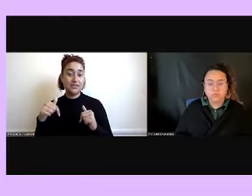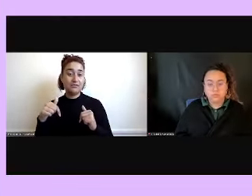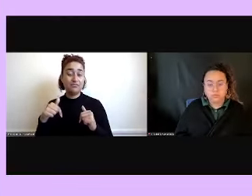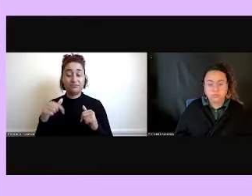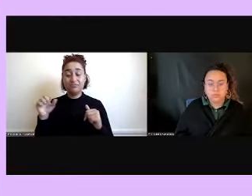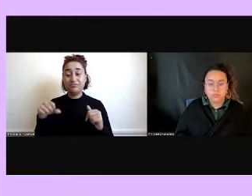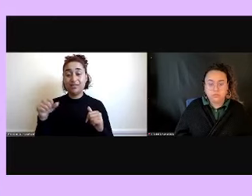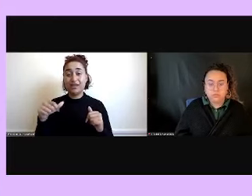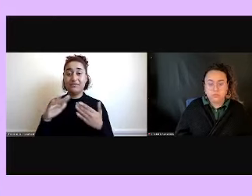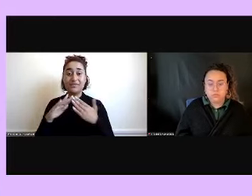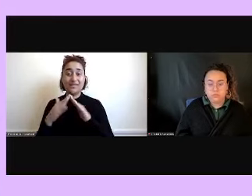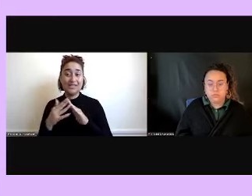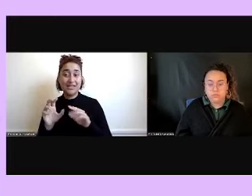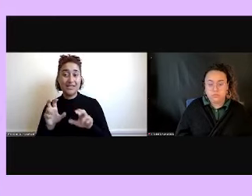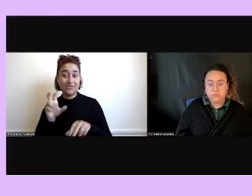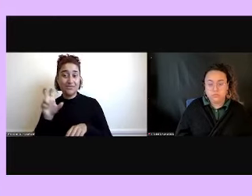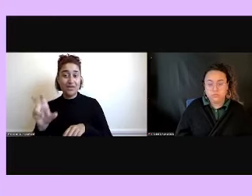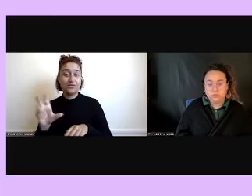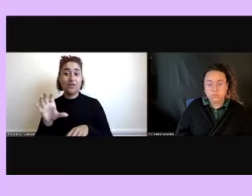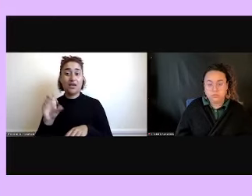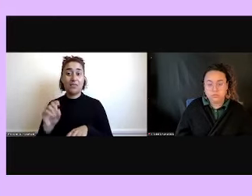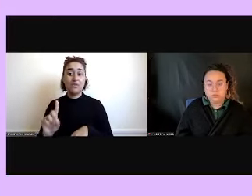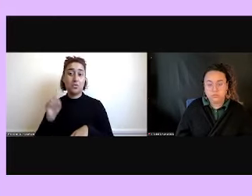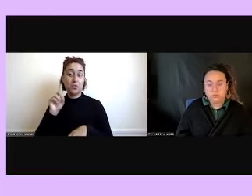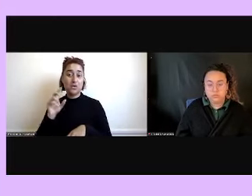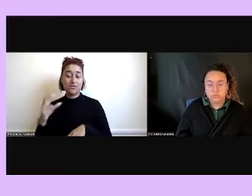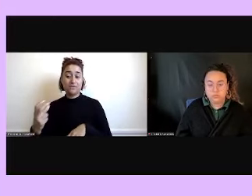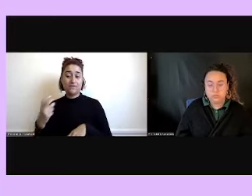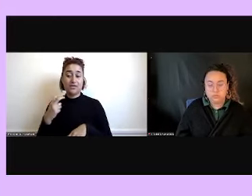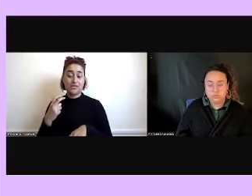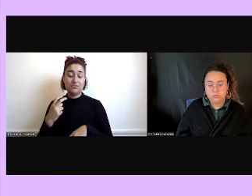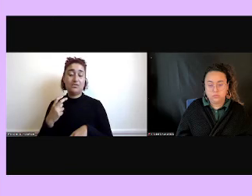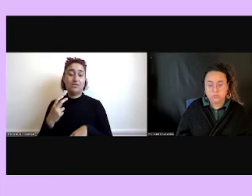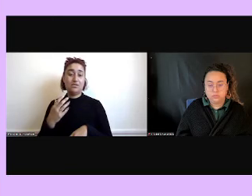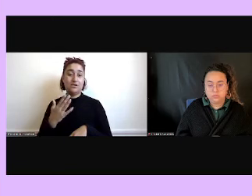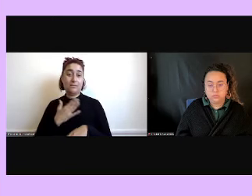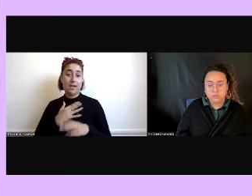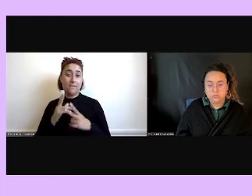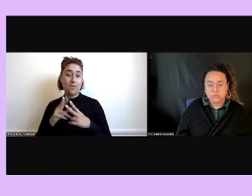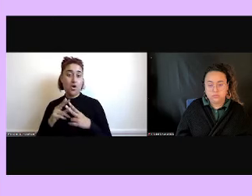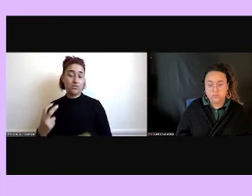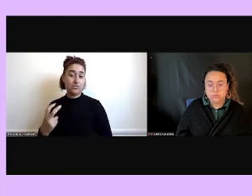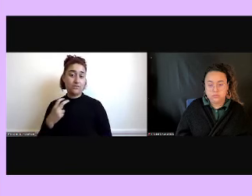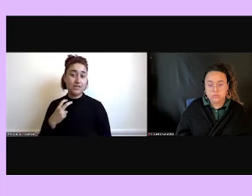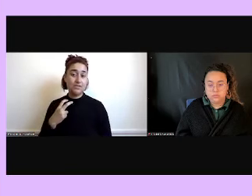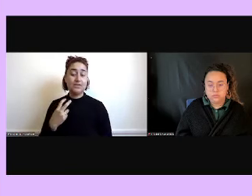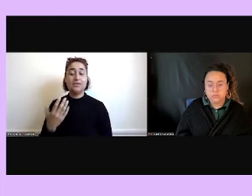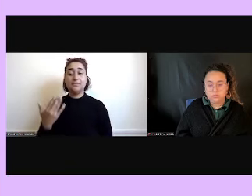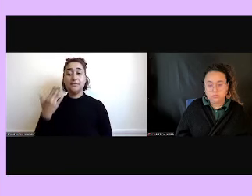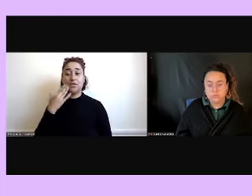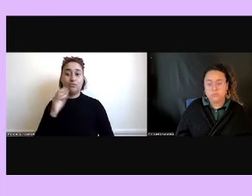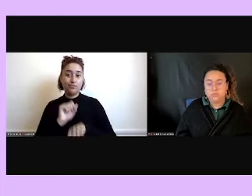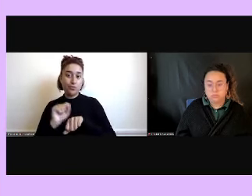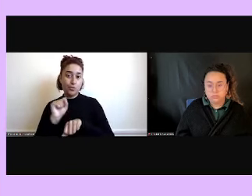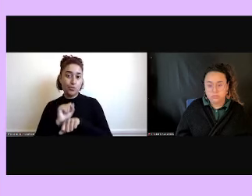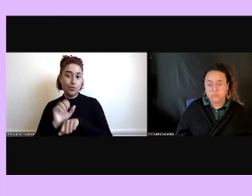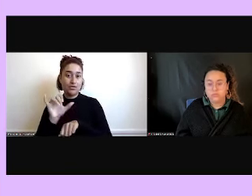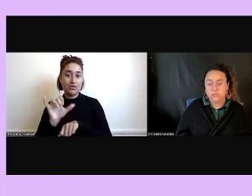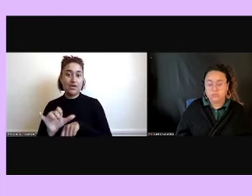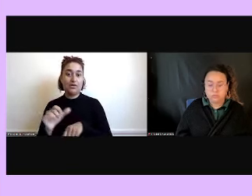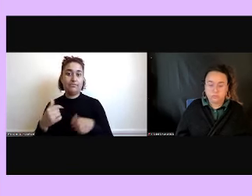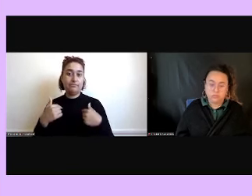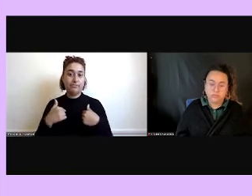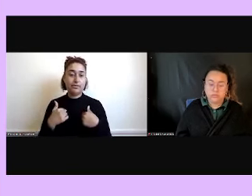the city's investment, Company One's investment, all my partners' investment, and you know, the work that me